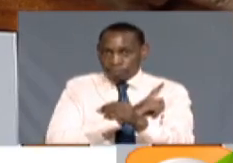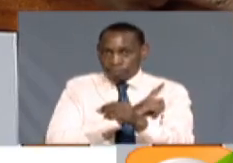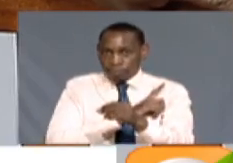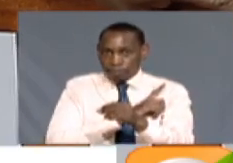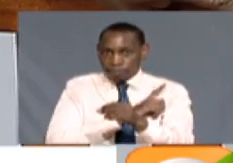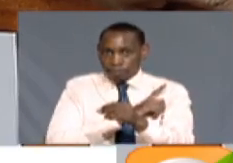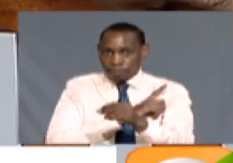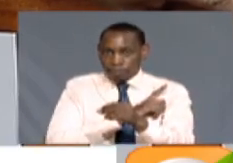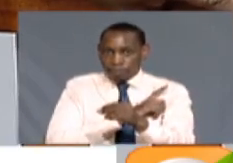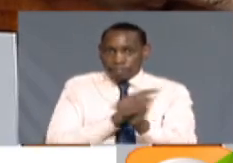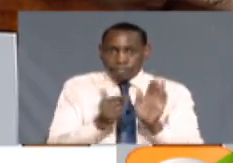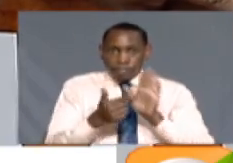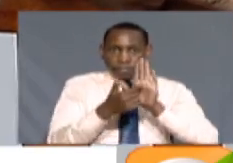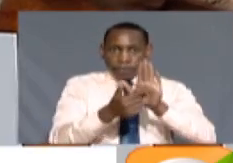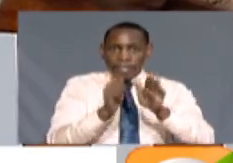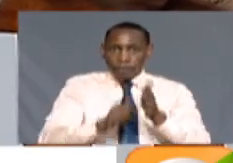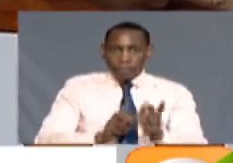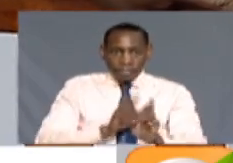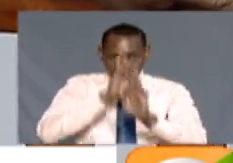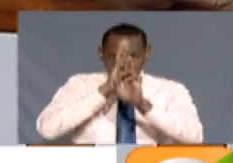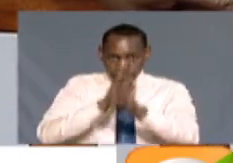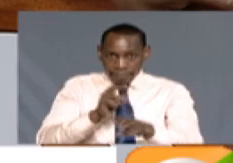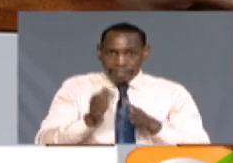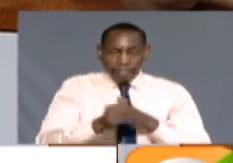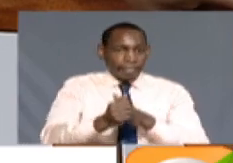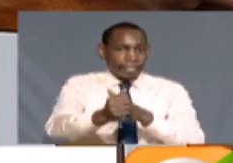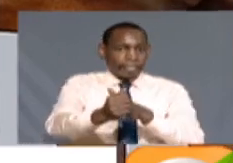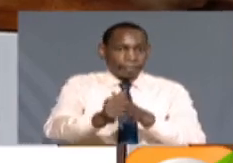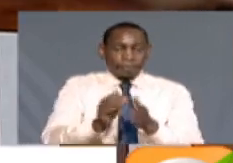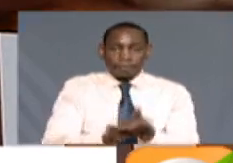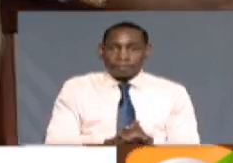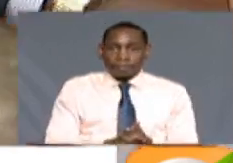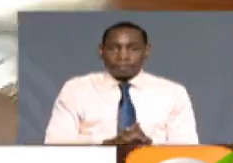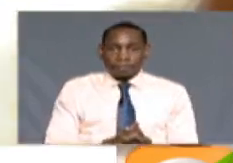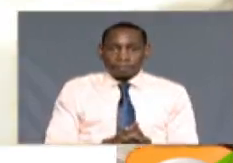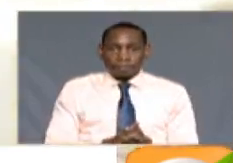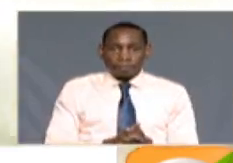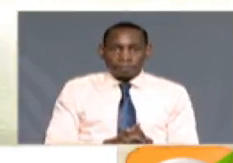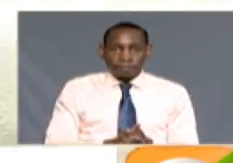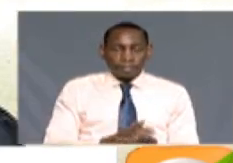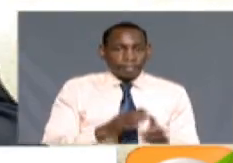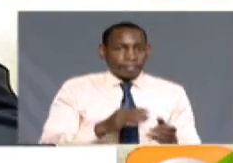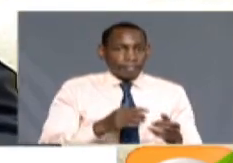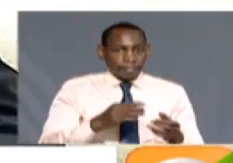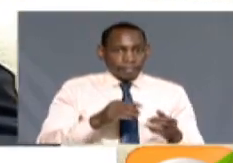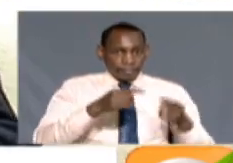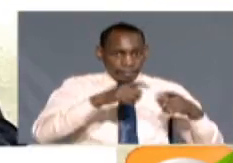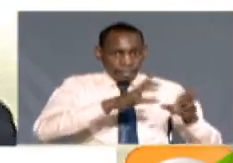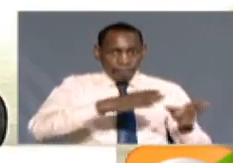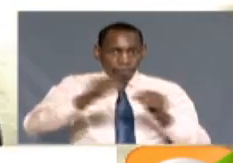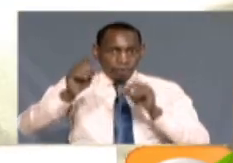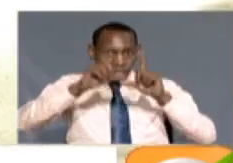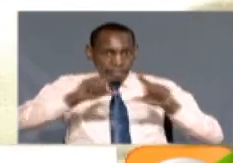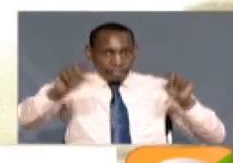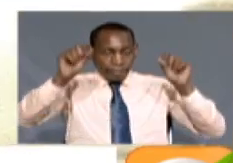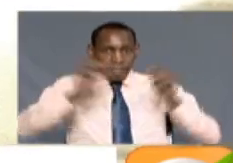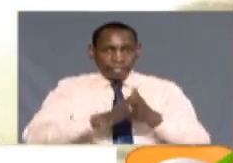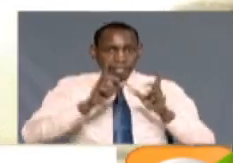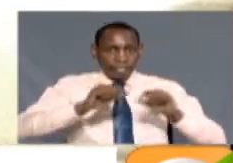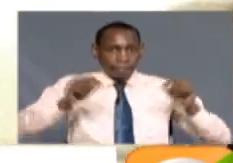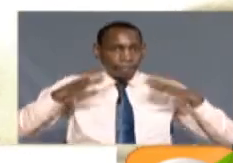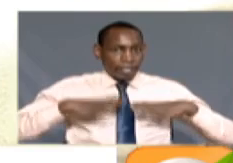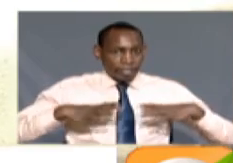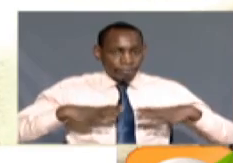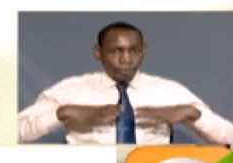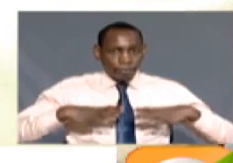It's a sign of respect to the leadership. And you think you have gone to Japan. Oh, yeah. Have you been to Japan? Oh, yes. Say, Japanese, Tokyo when is